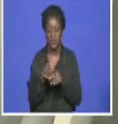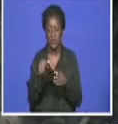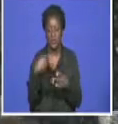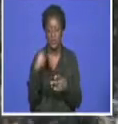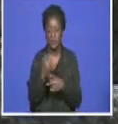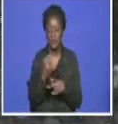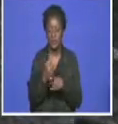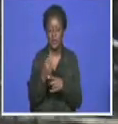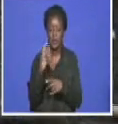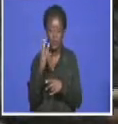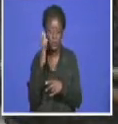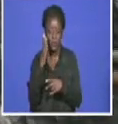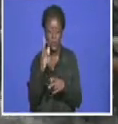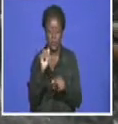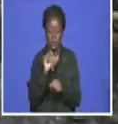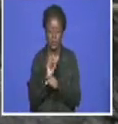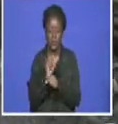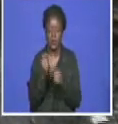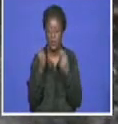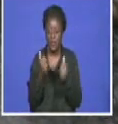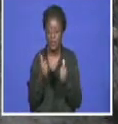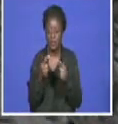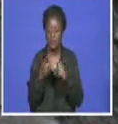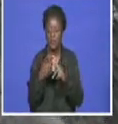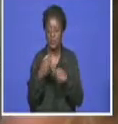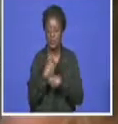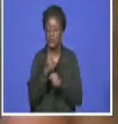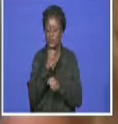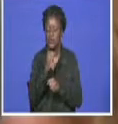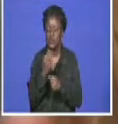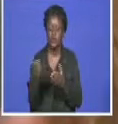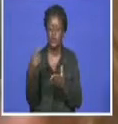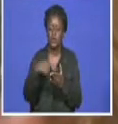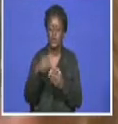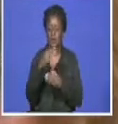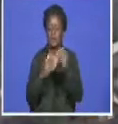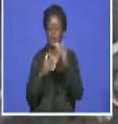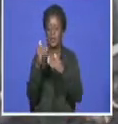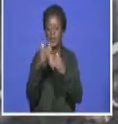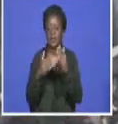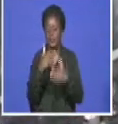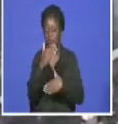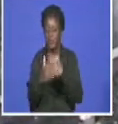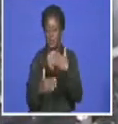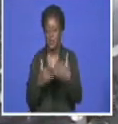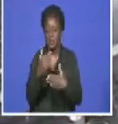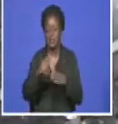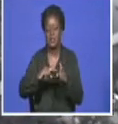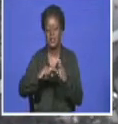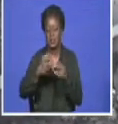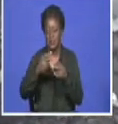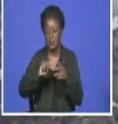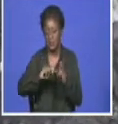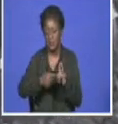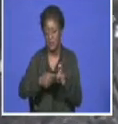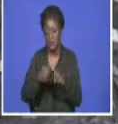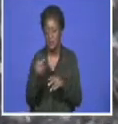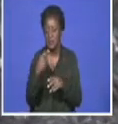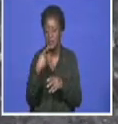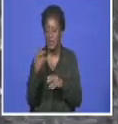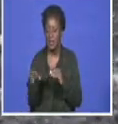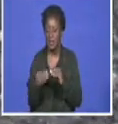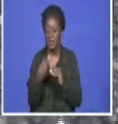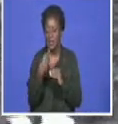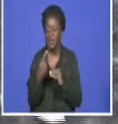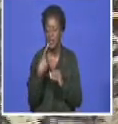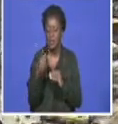as quickly as we can to ensure that the rebuilding process commences. He added that he will meet with the vendors that were